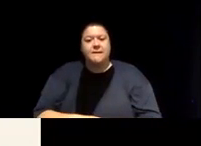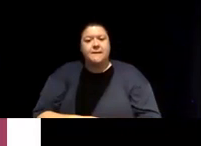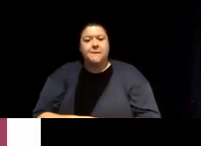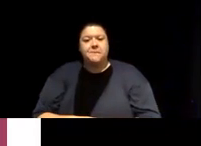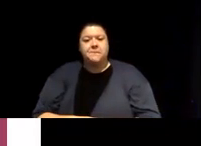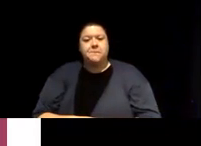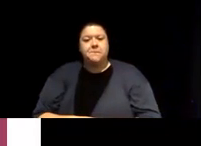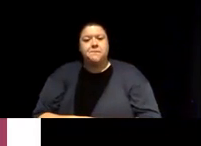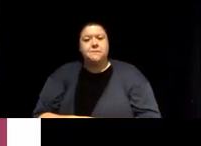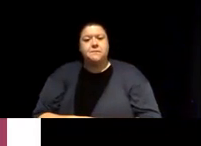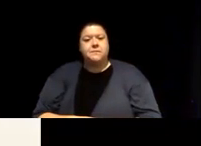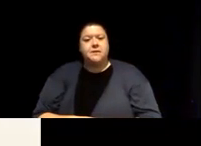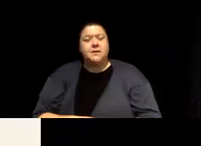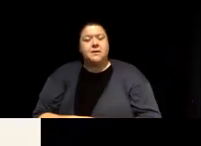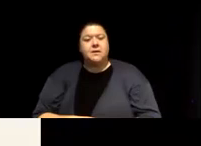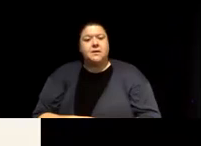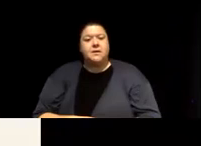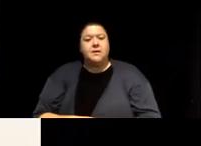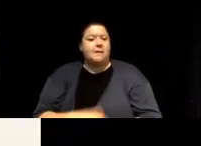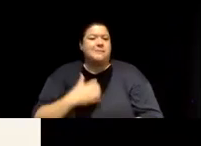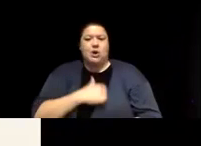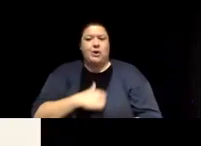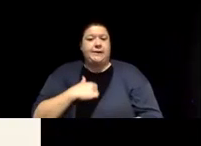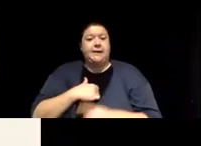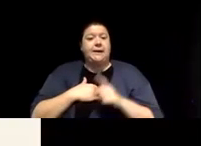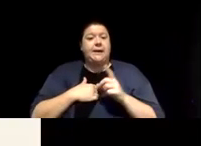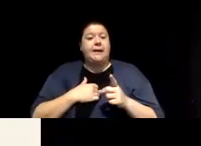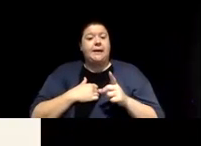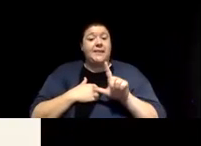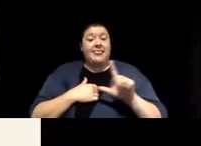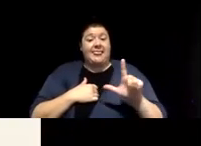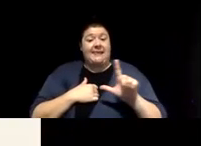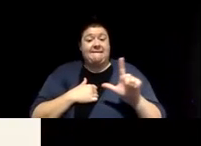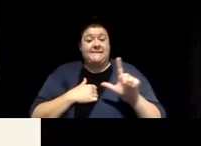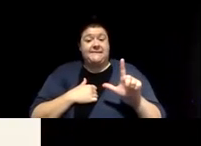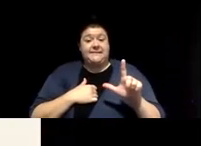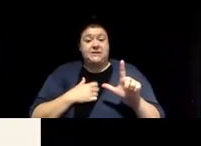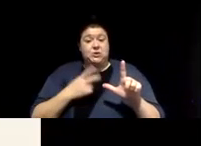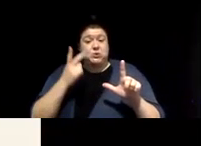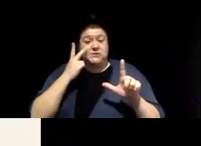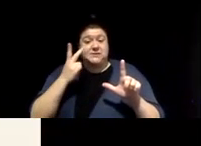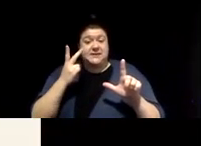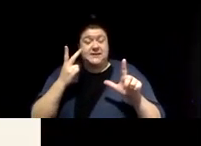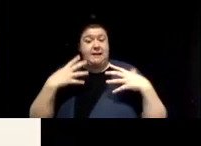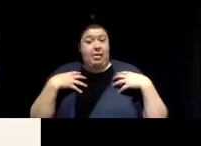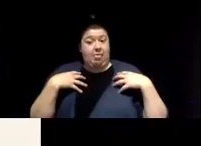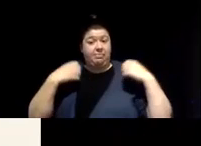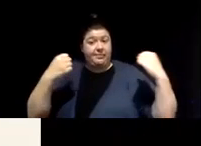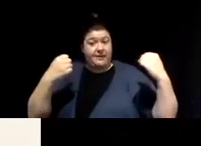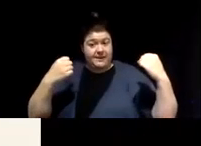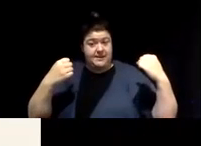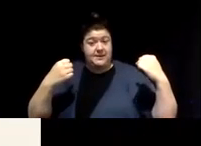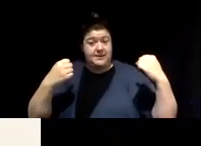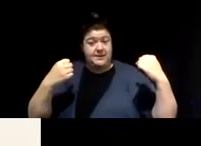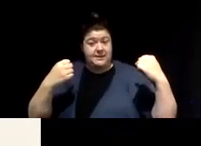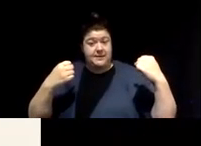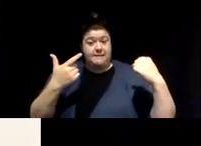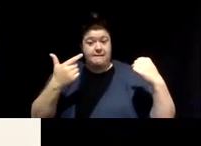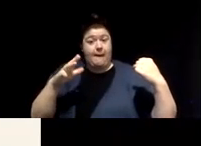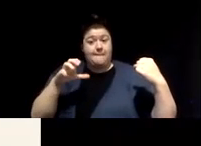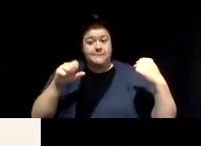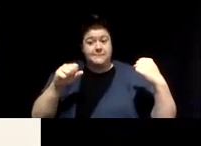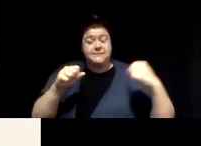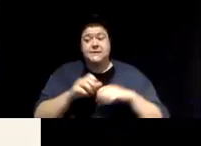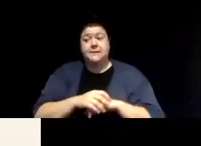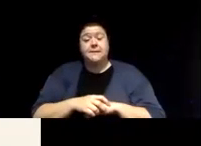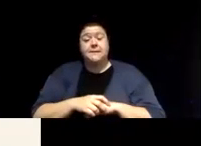Okay, on the on the left side of this picture, you can see there's a healthy gum tissue. It's all nice